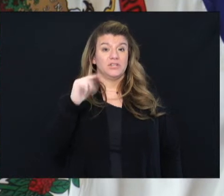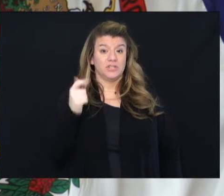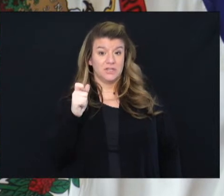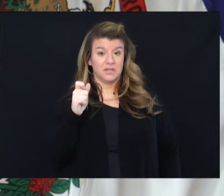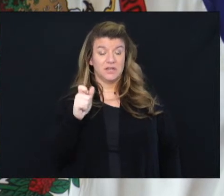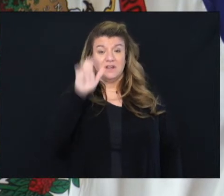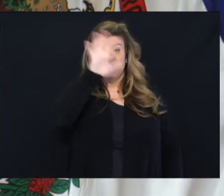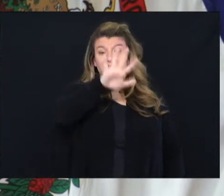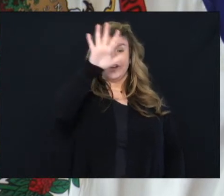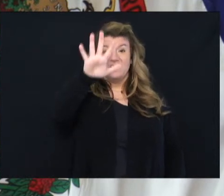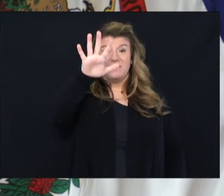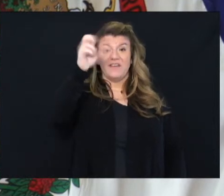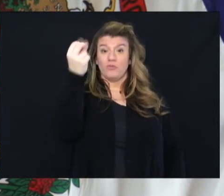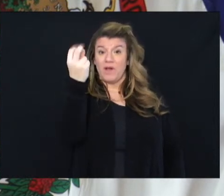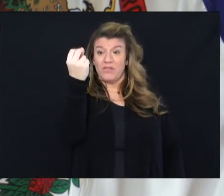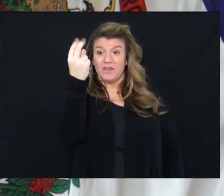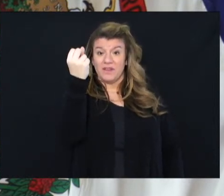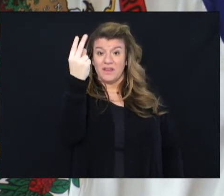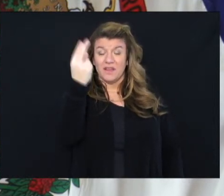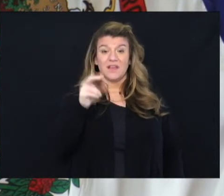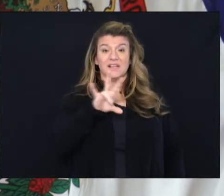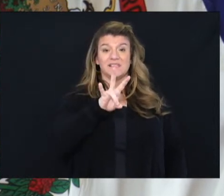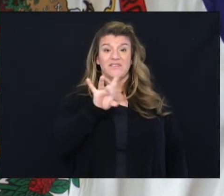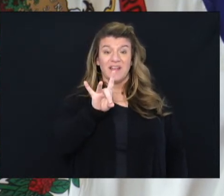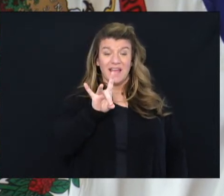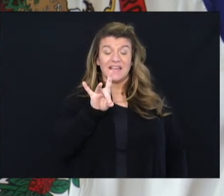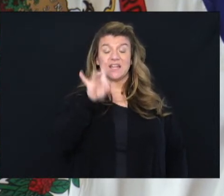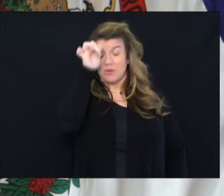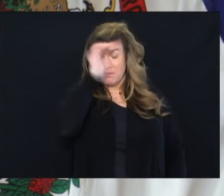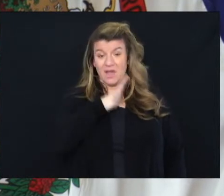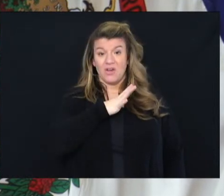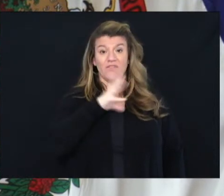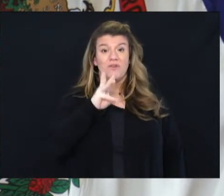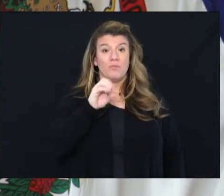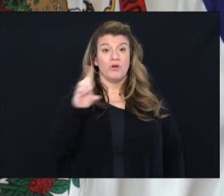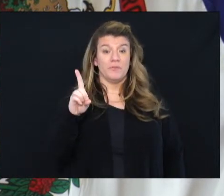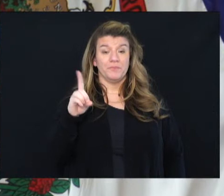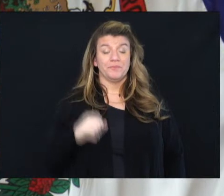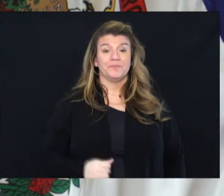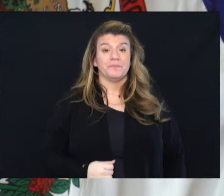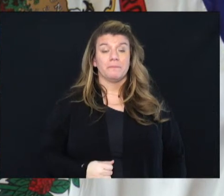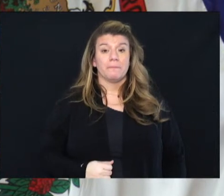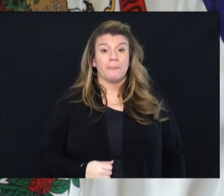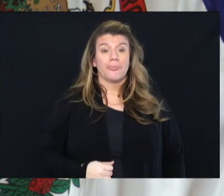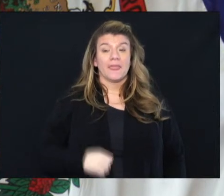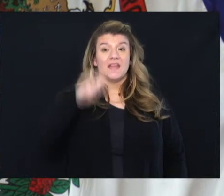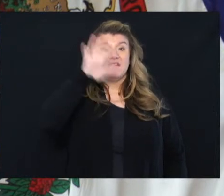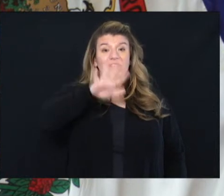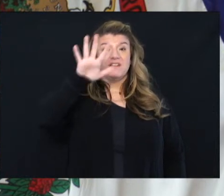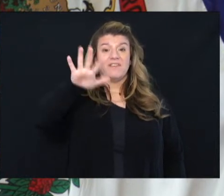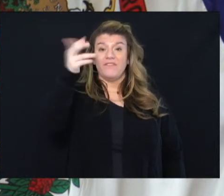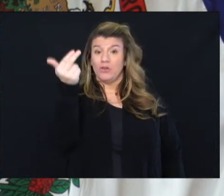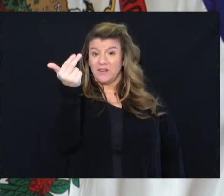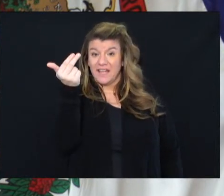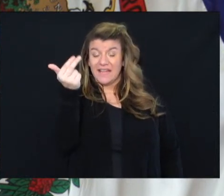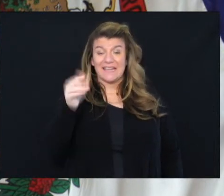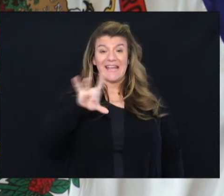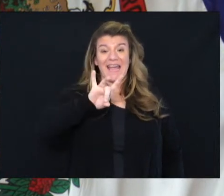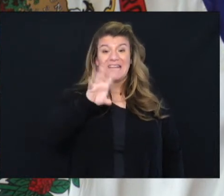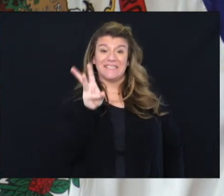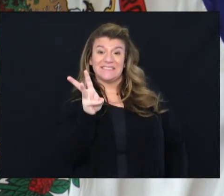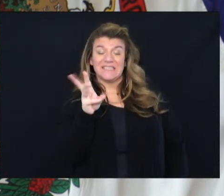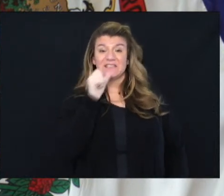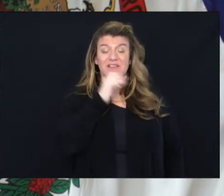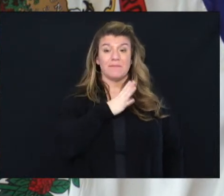The 5,512th death is a 78-year-old male from Wood County. The 5,513th death, an